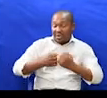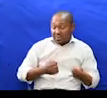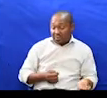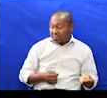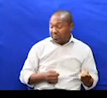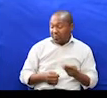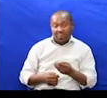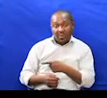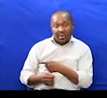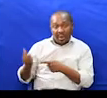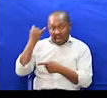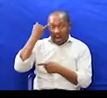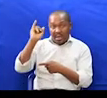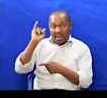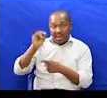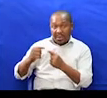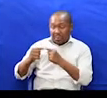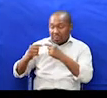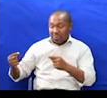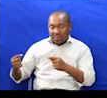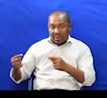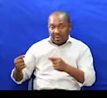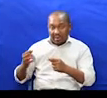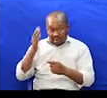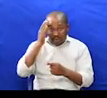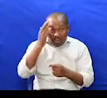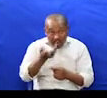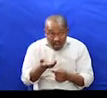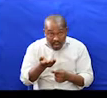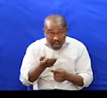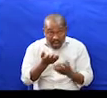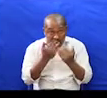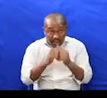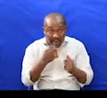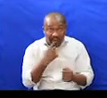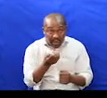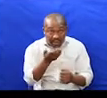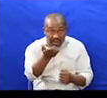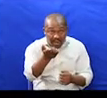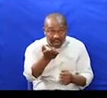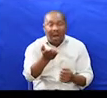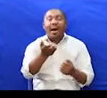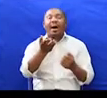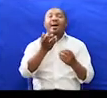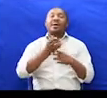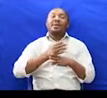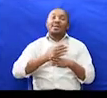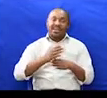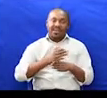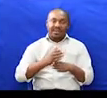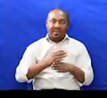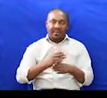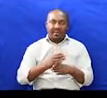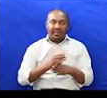that idea? Who can say it? Very good. It is about